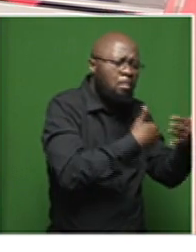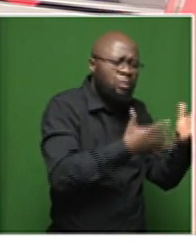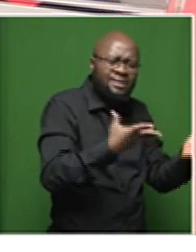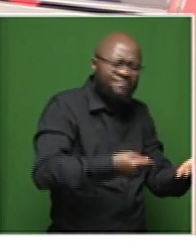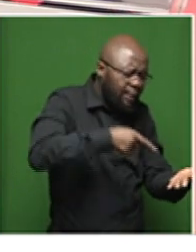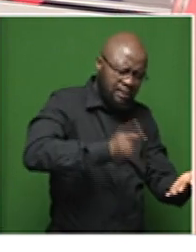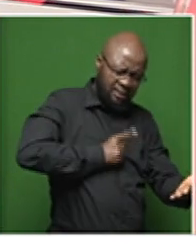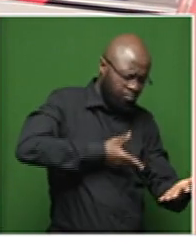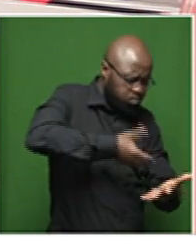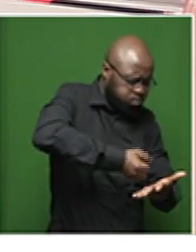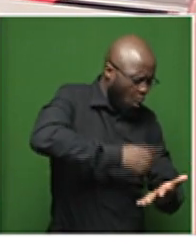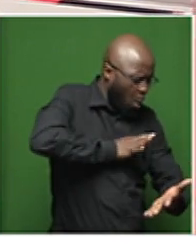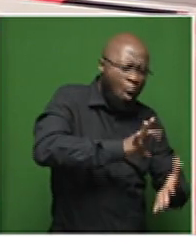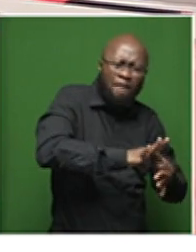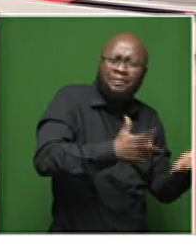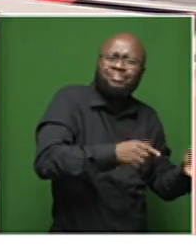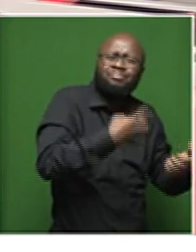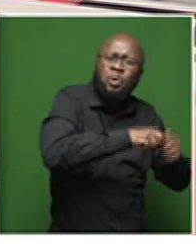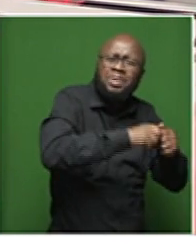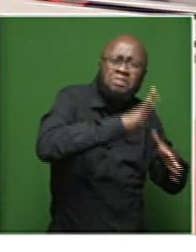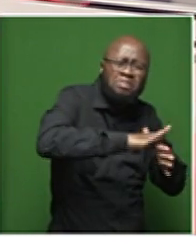we go around assessing what's going on with Anna?